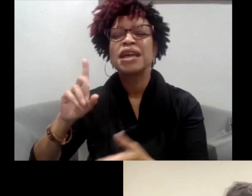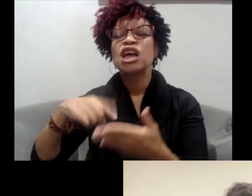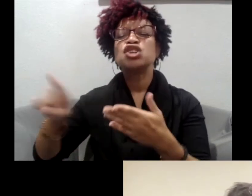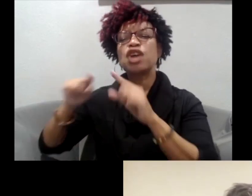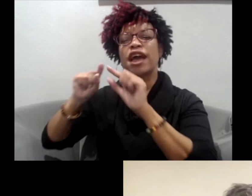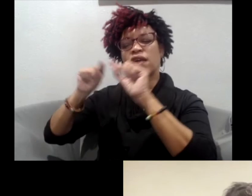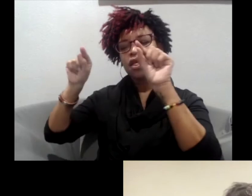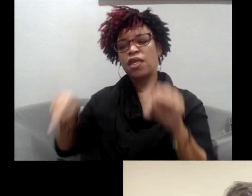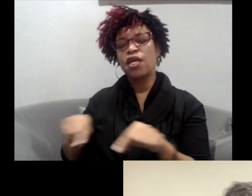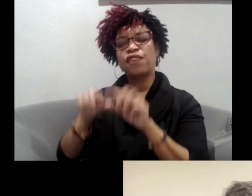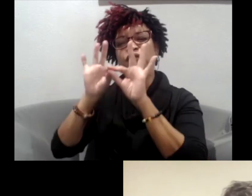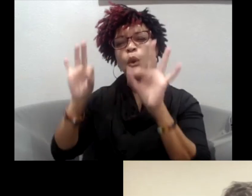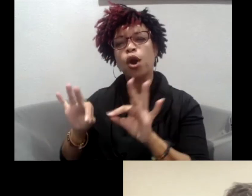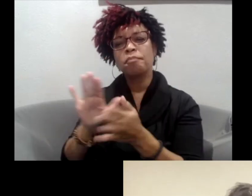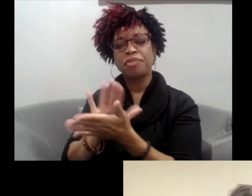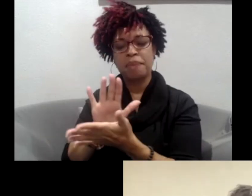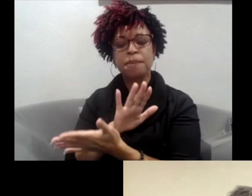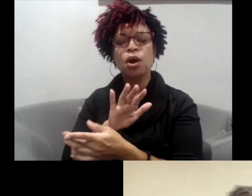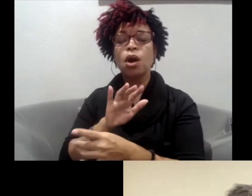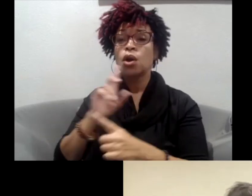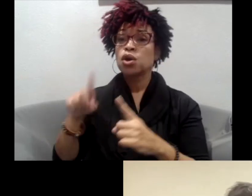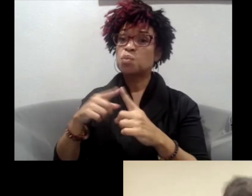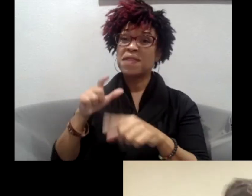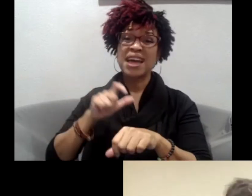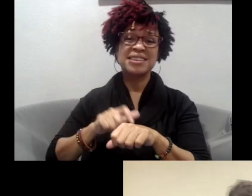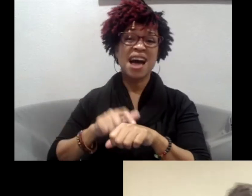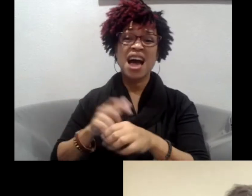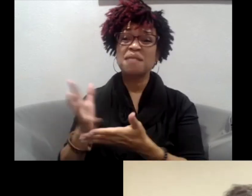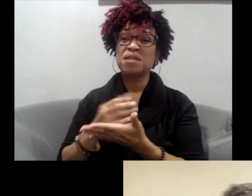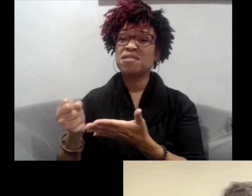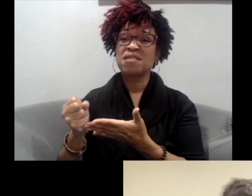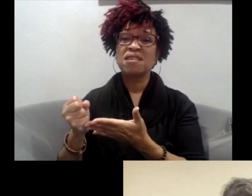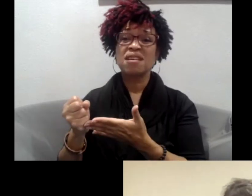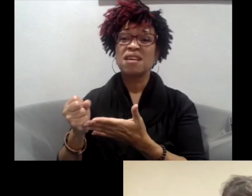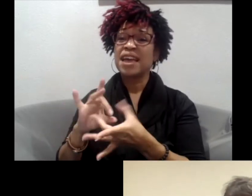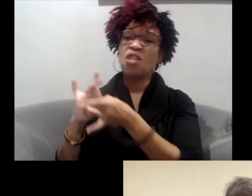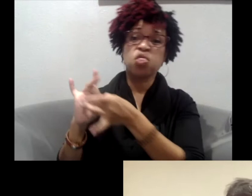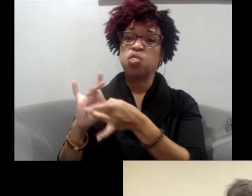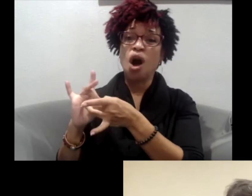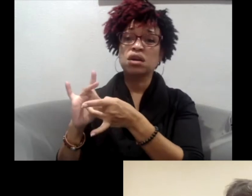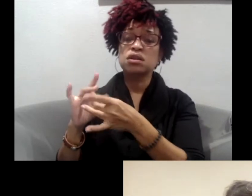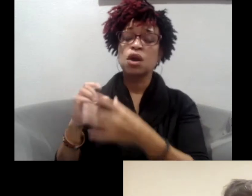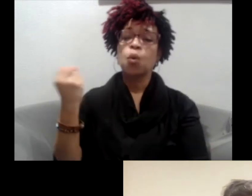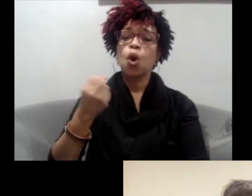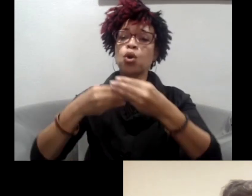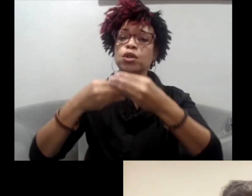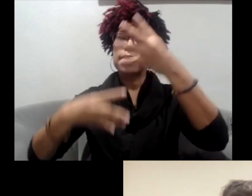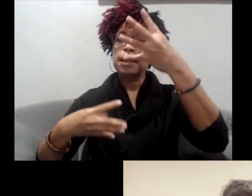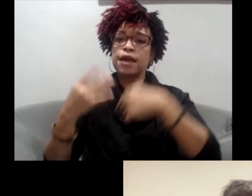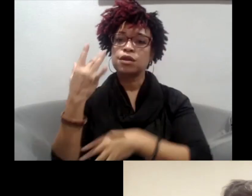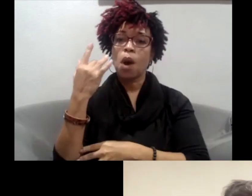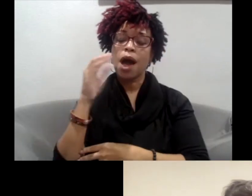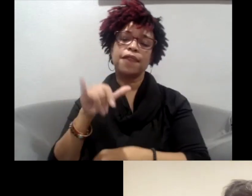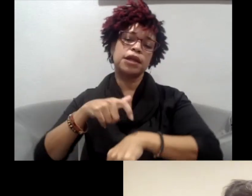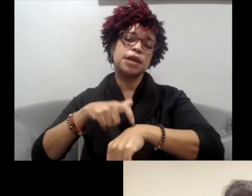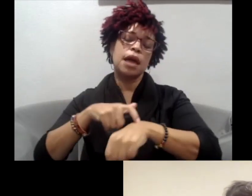us know by then, because once that time has passed, it's locked. We are holding the list, because at that point, we also